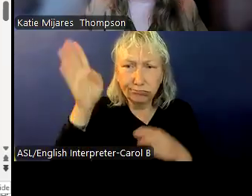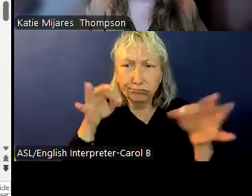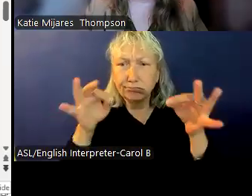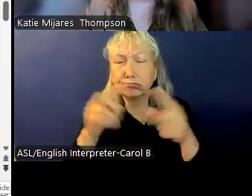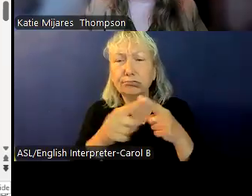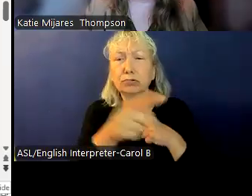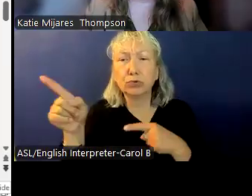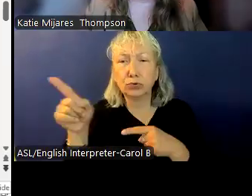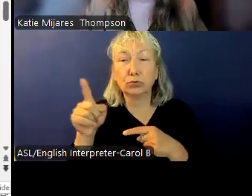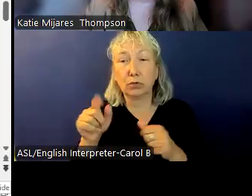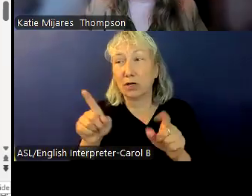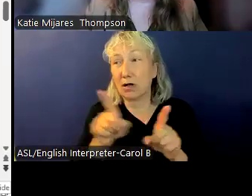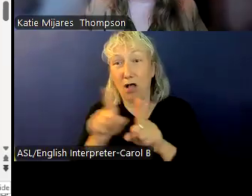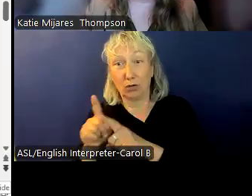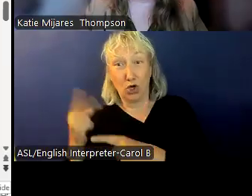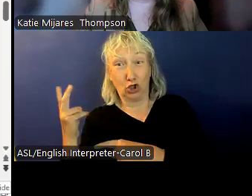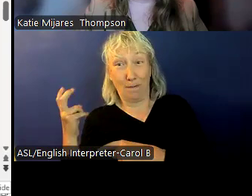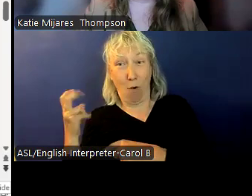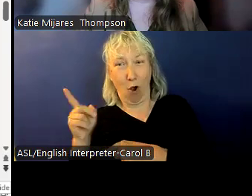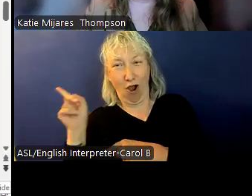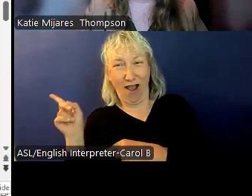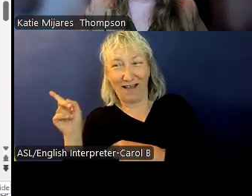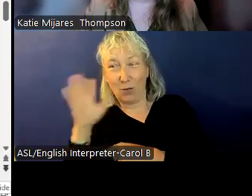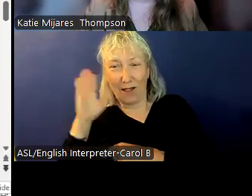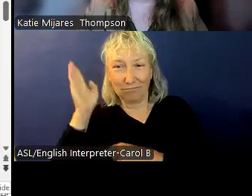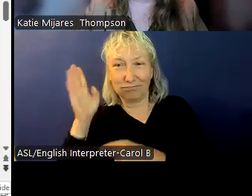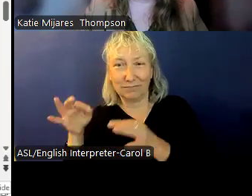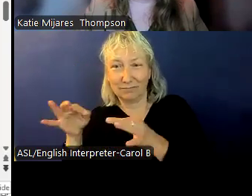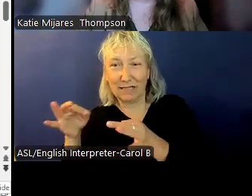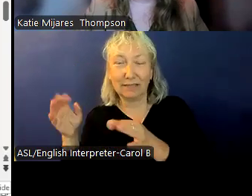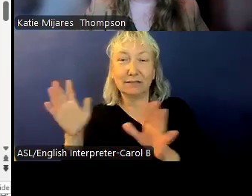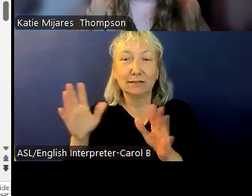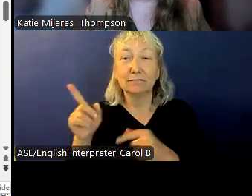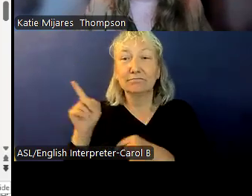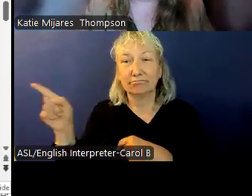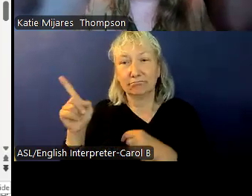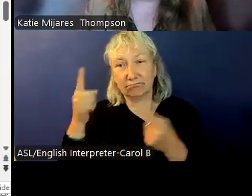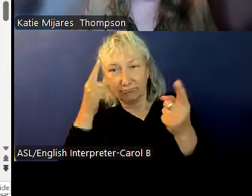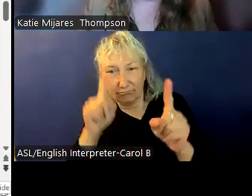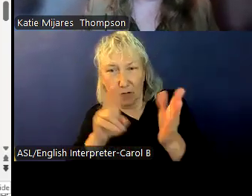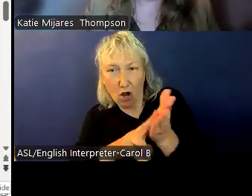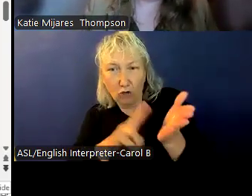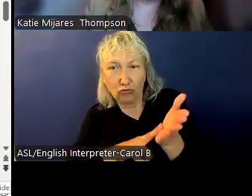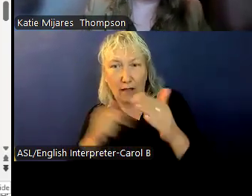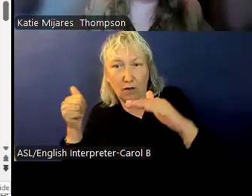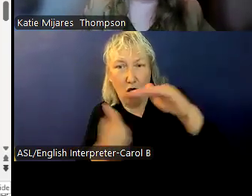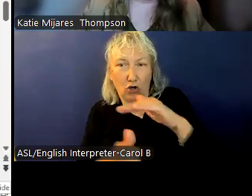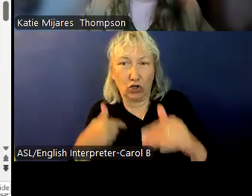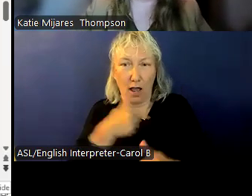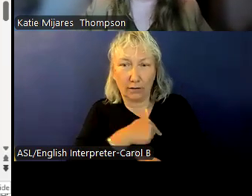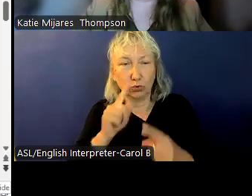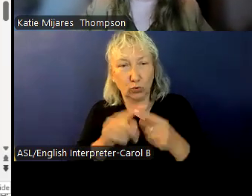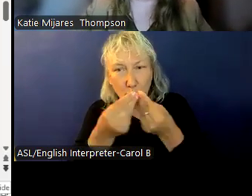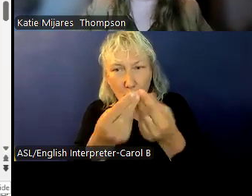joining me who work in partnership with us as contractors who provide supported employment